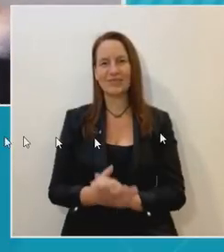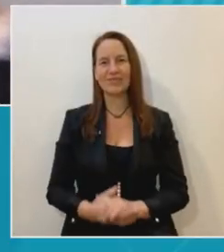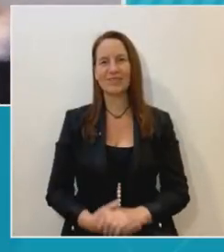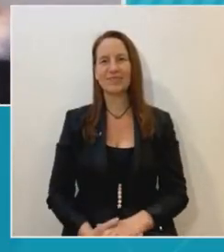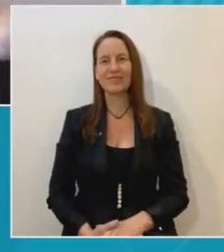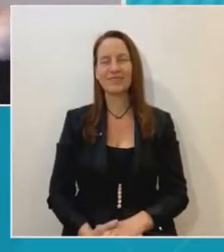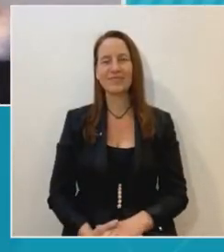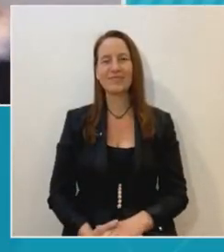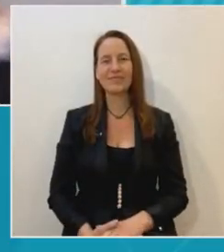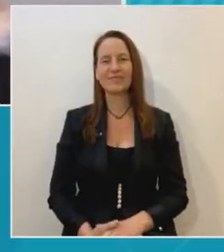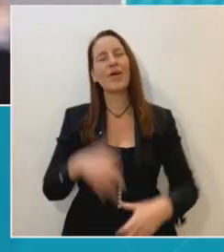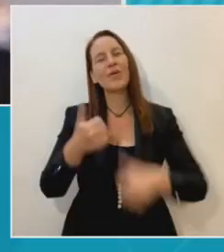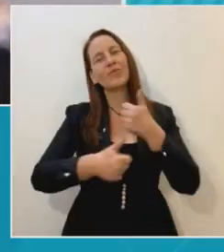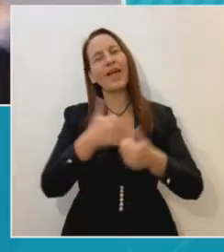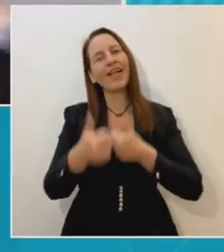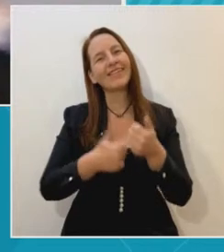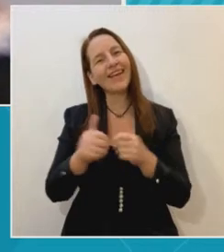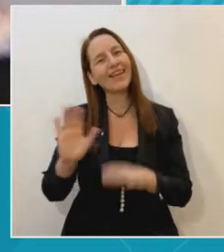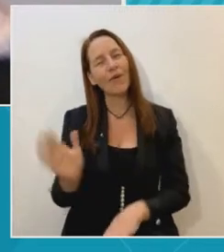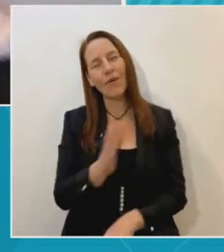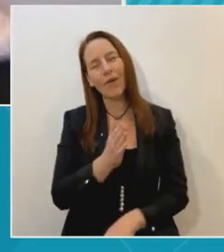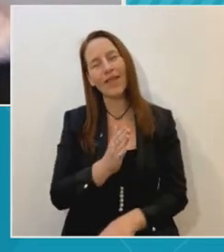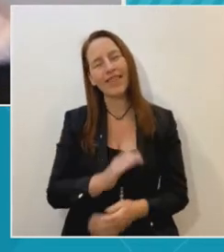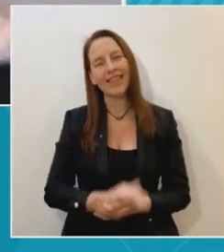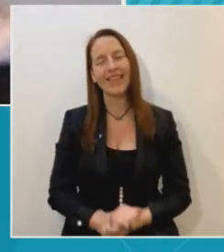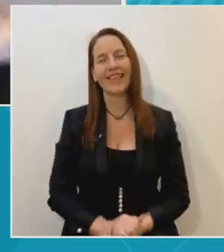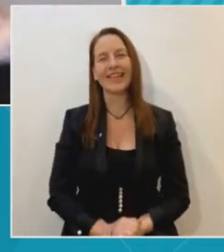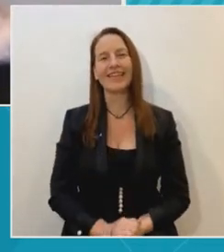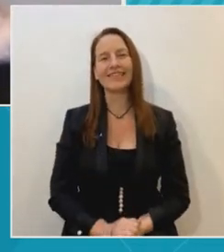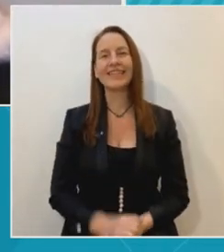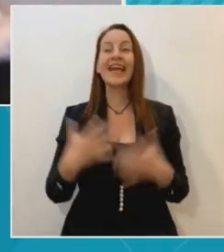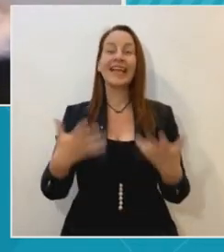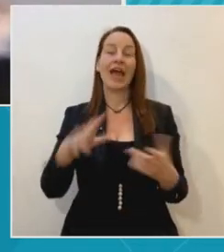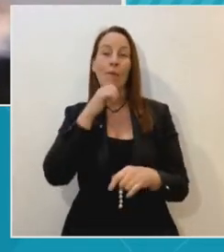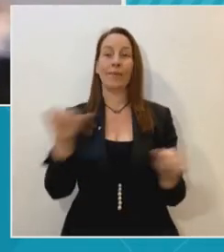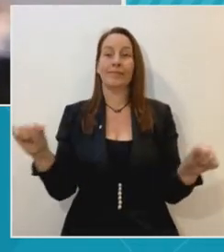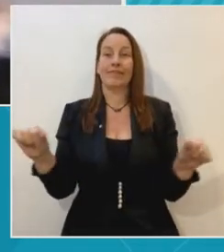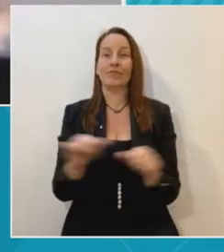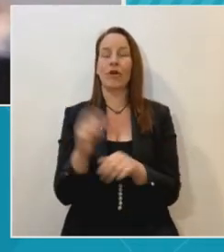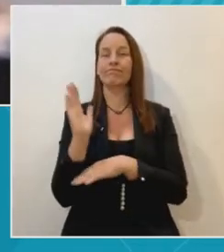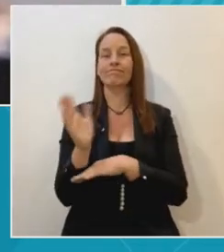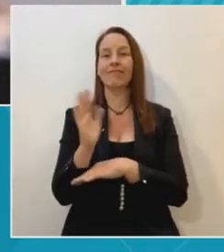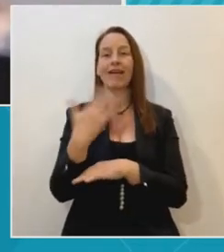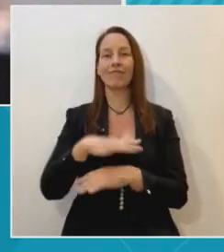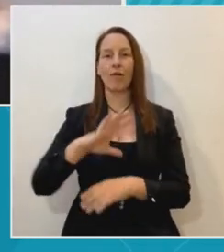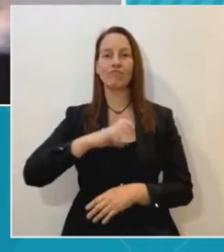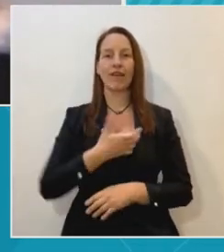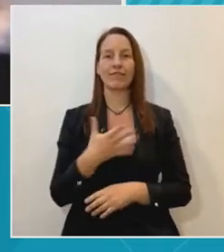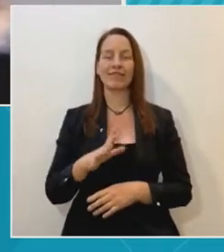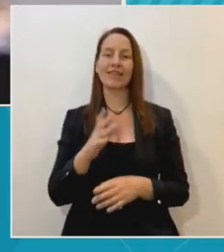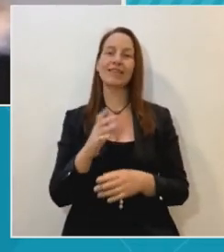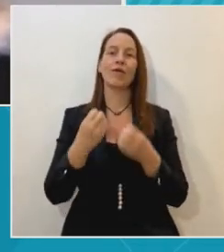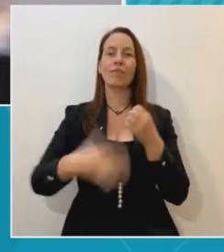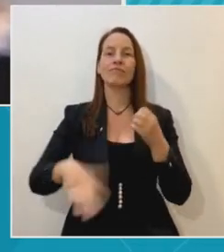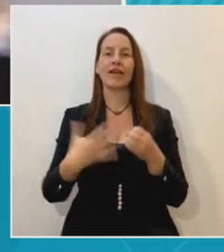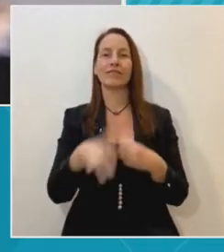Well done, everybody. There will now be a short address from the President of the Brighton Students'